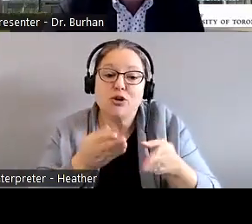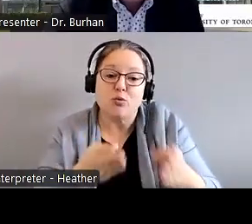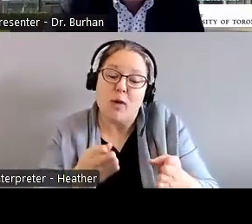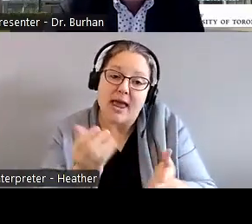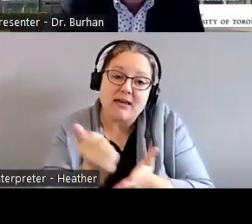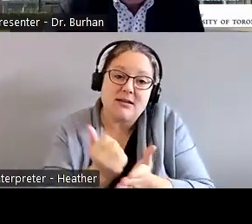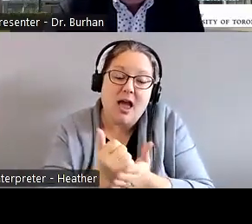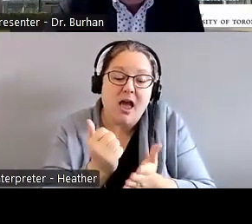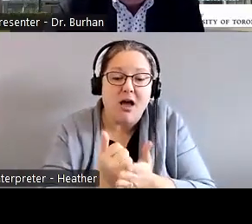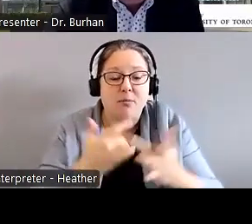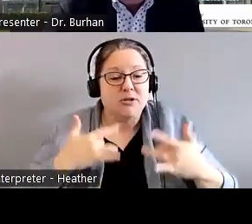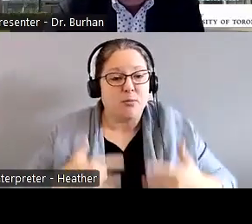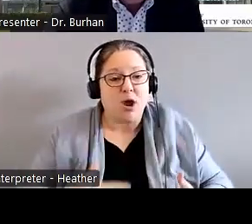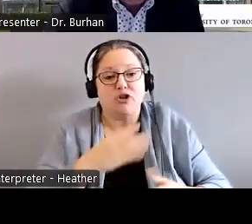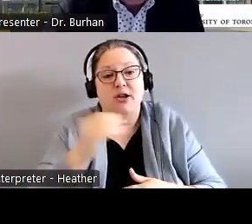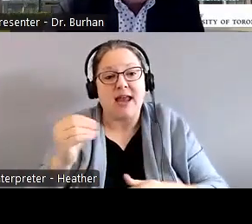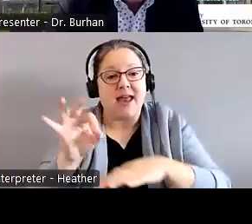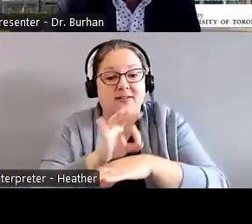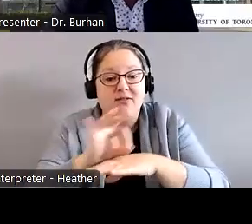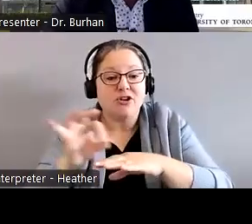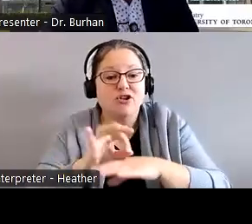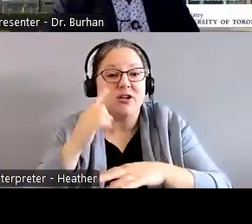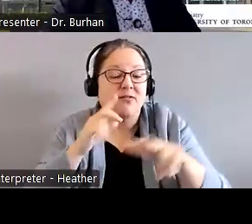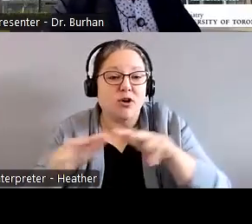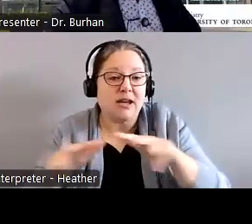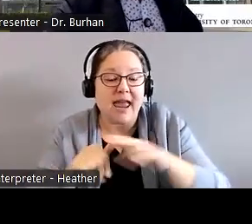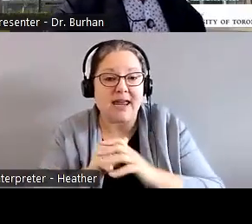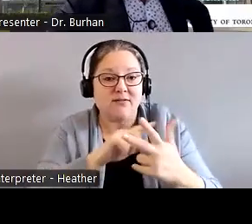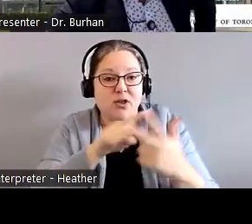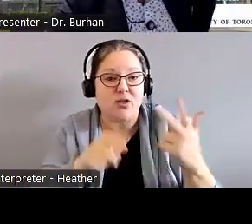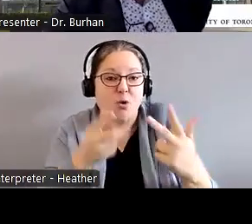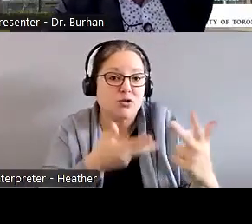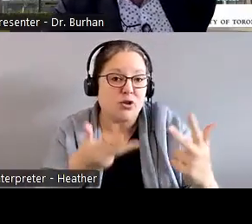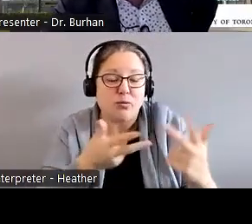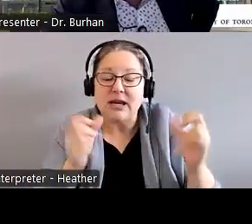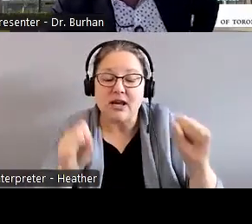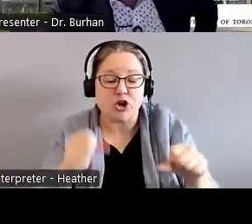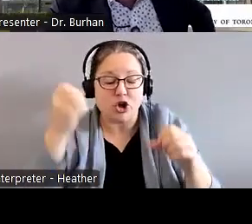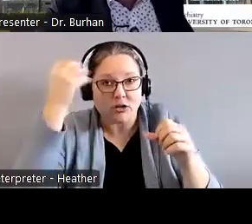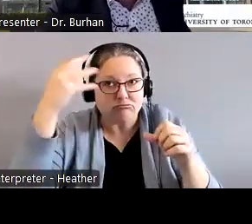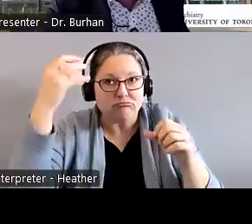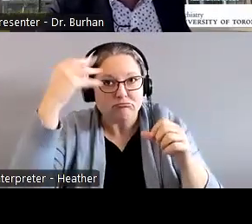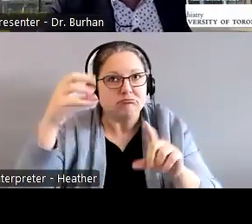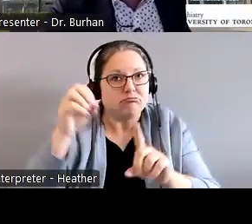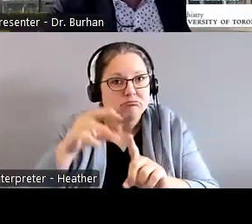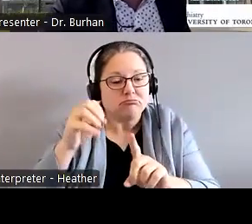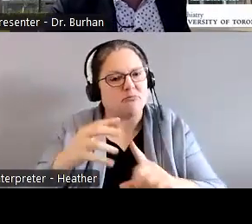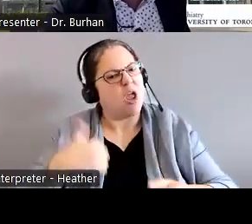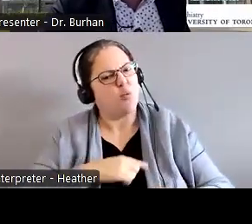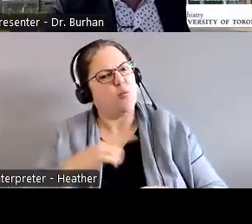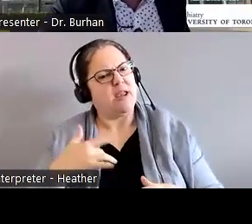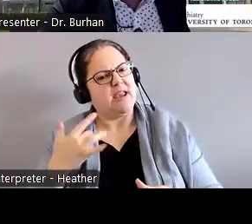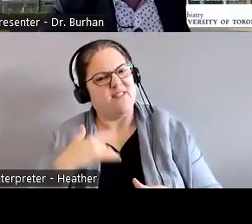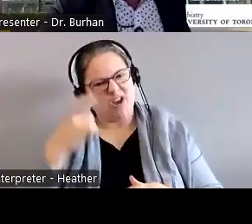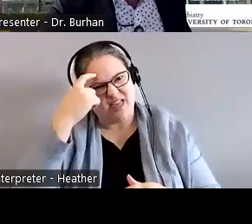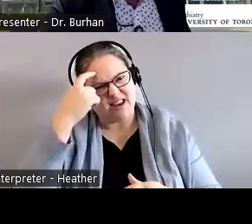executive dysfunction and gait triad, because we think that the illness is a